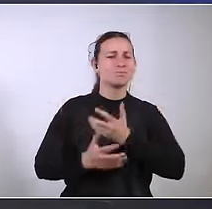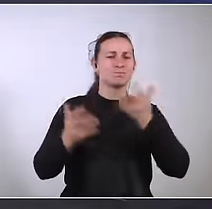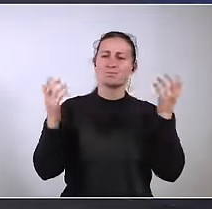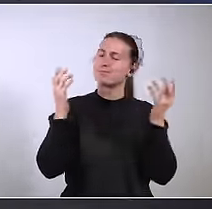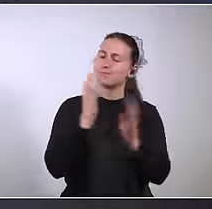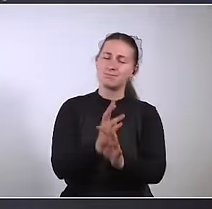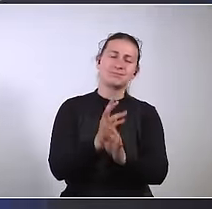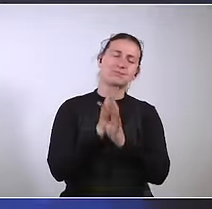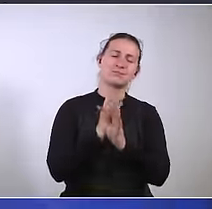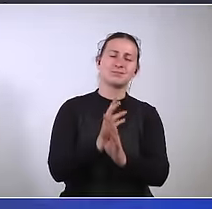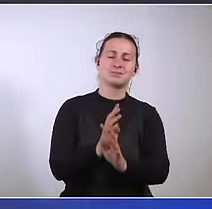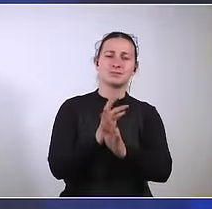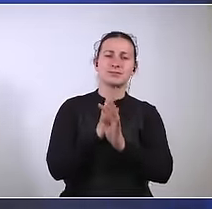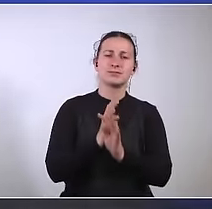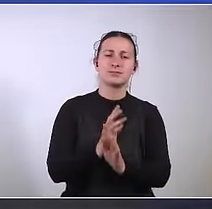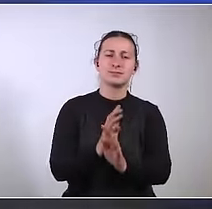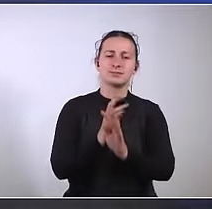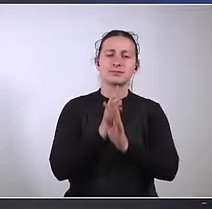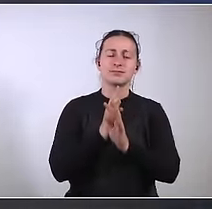Oh, God,